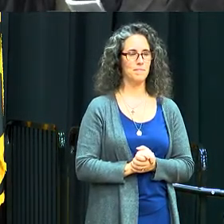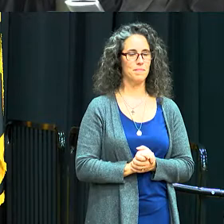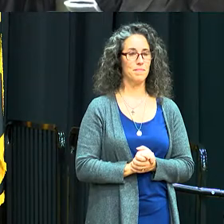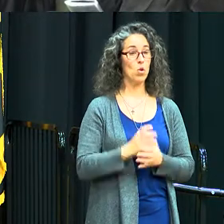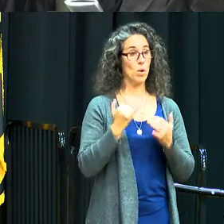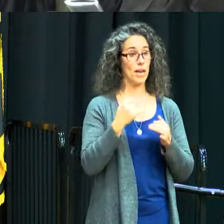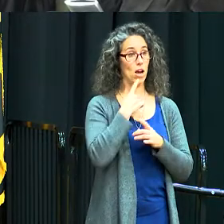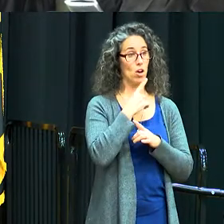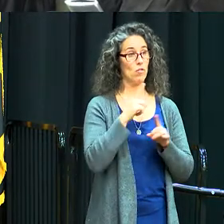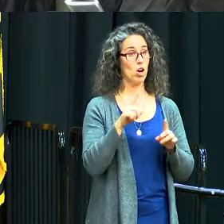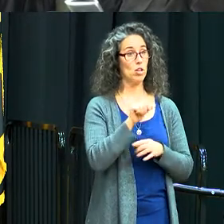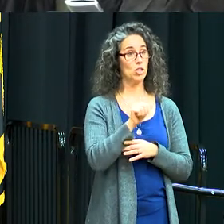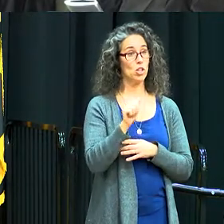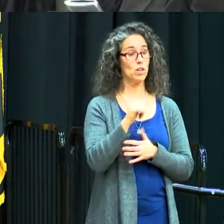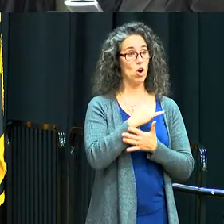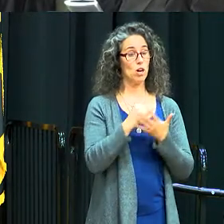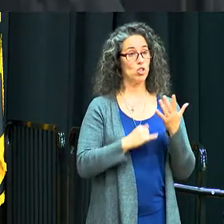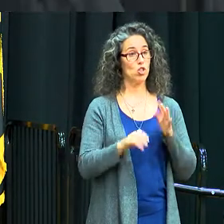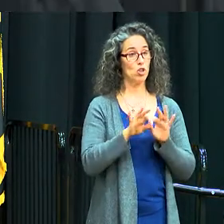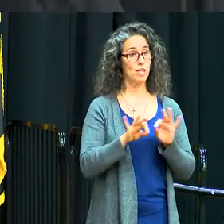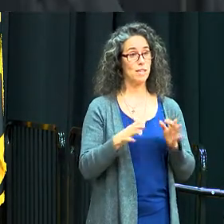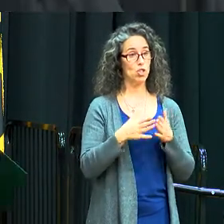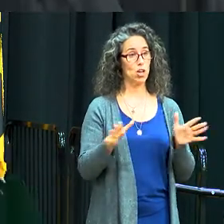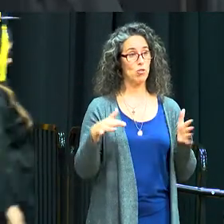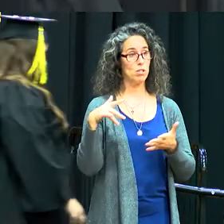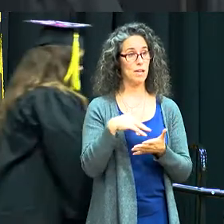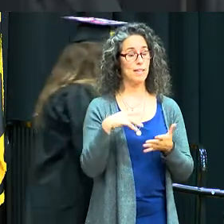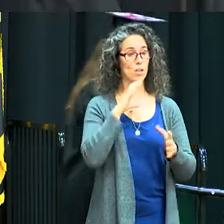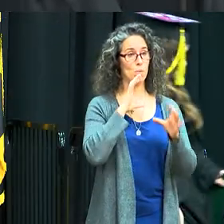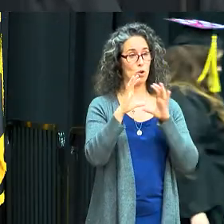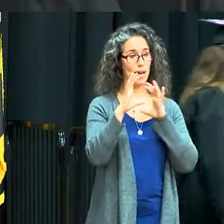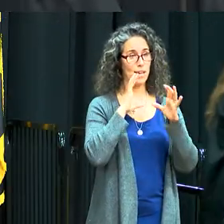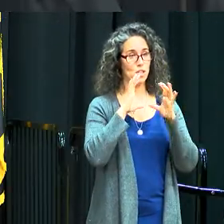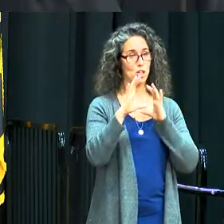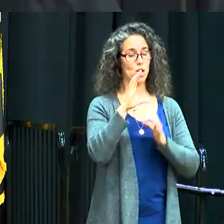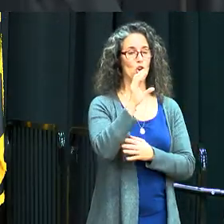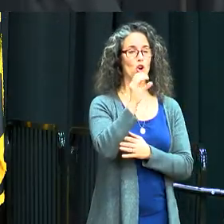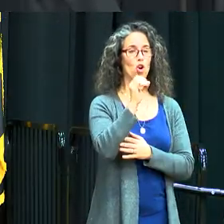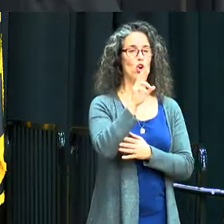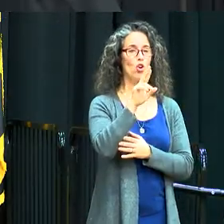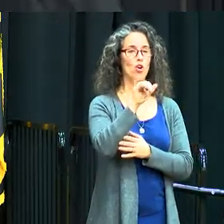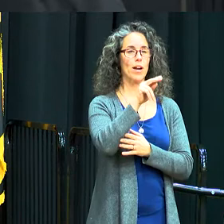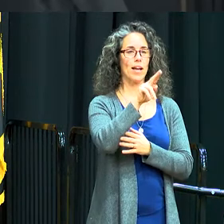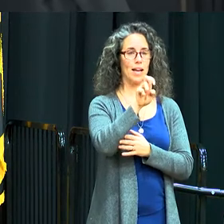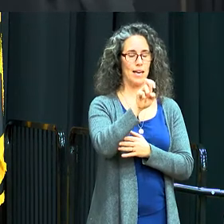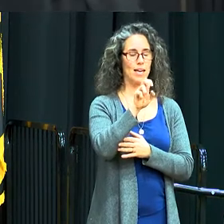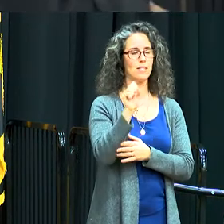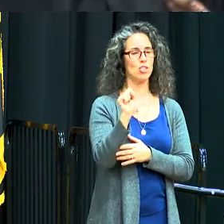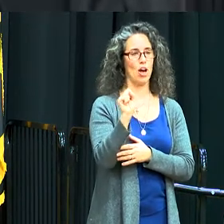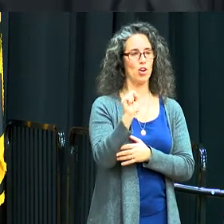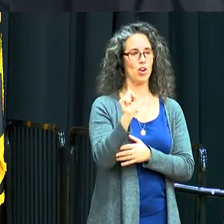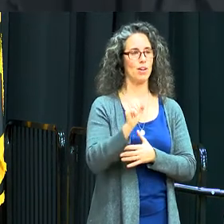We now confer the Associate of Arts degrees in General Studies Communication, Corinne A. Stoddard.